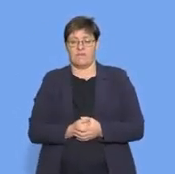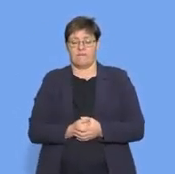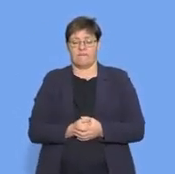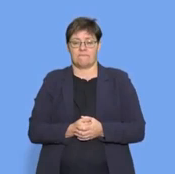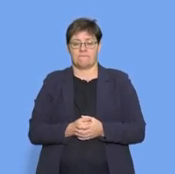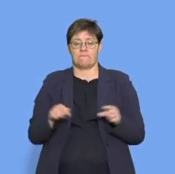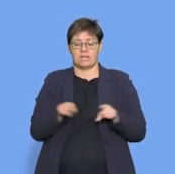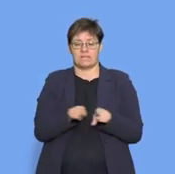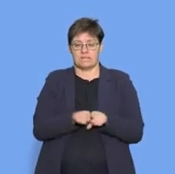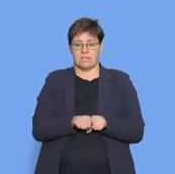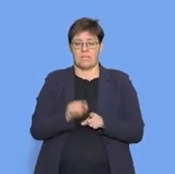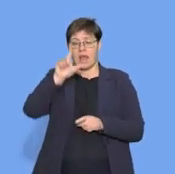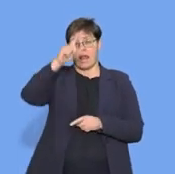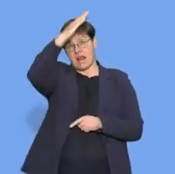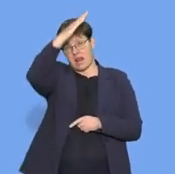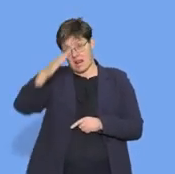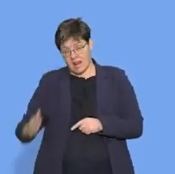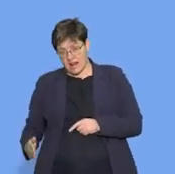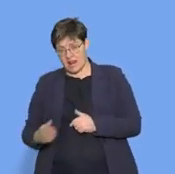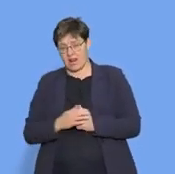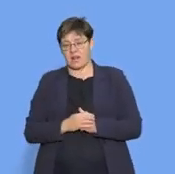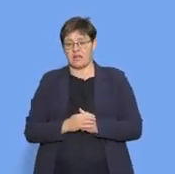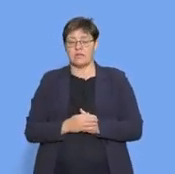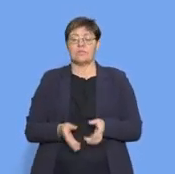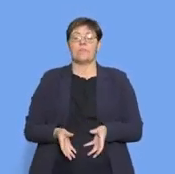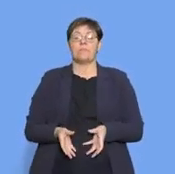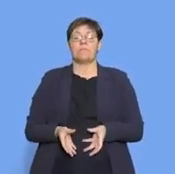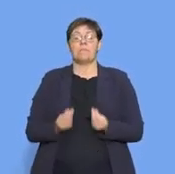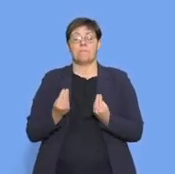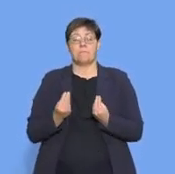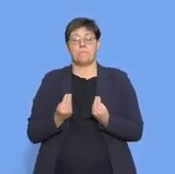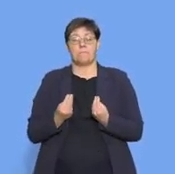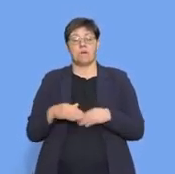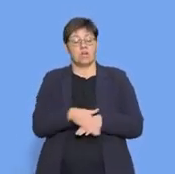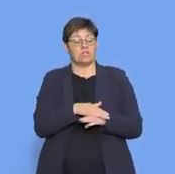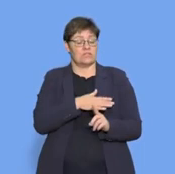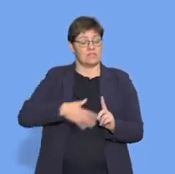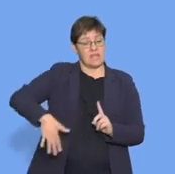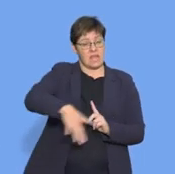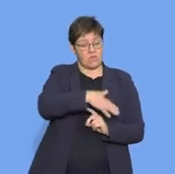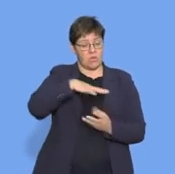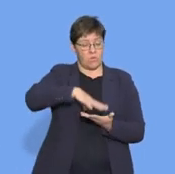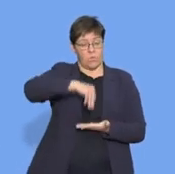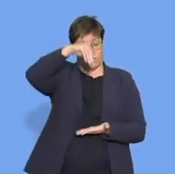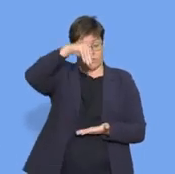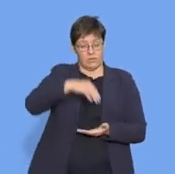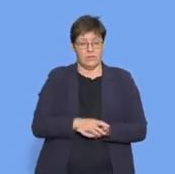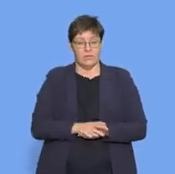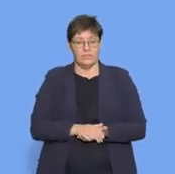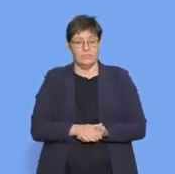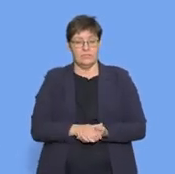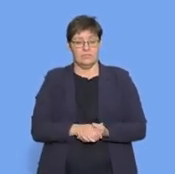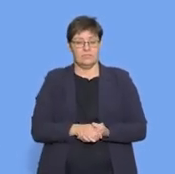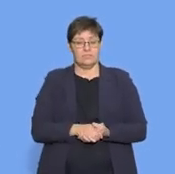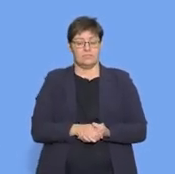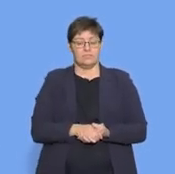given, as well as the length of the cone, in order to determine the surface area of the